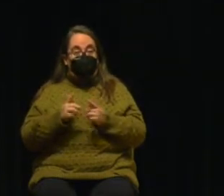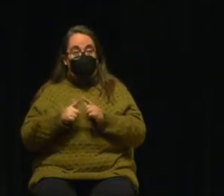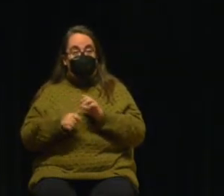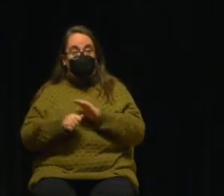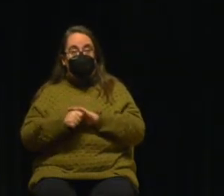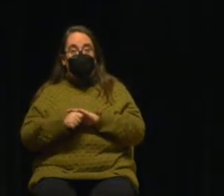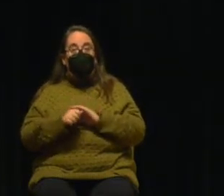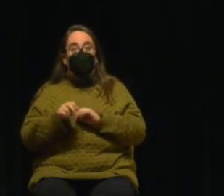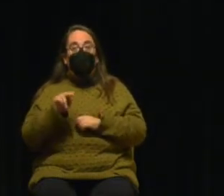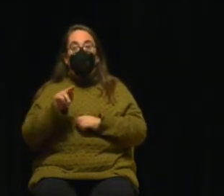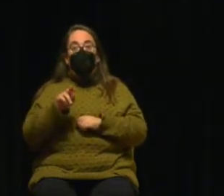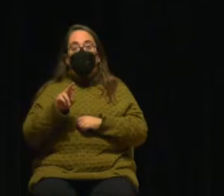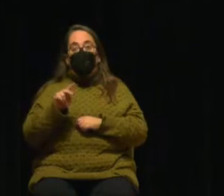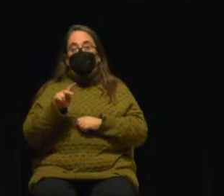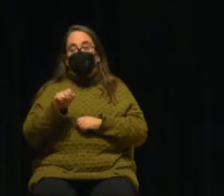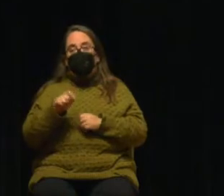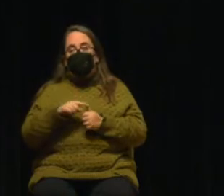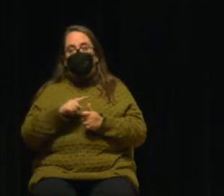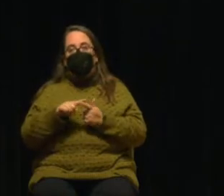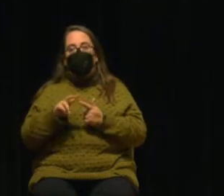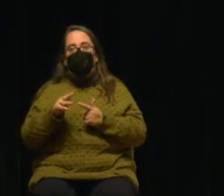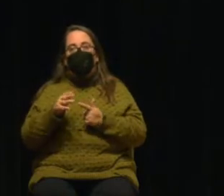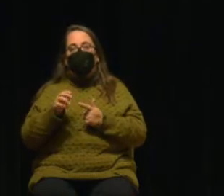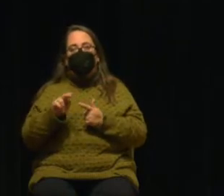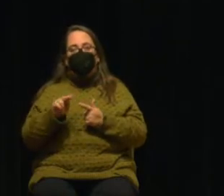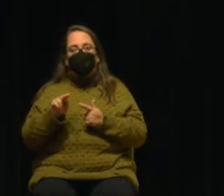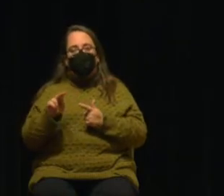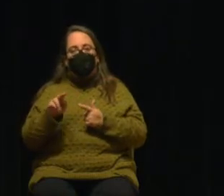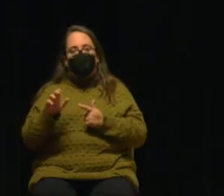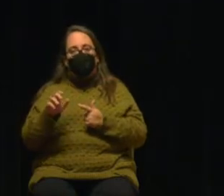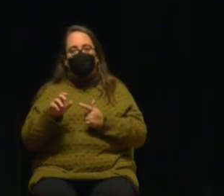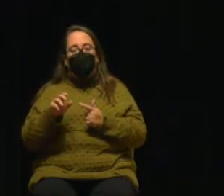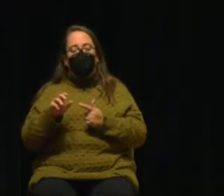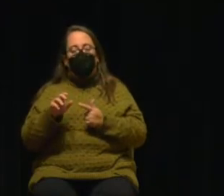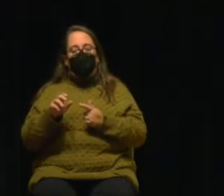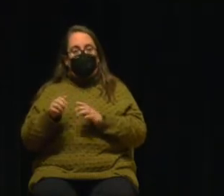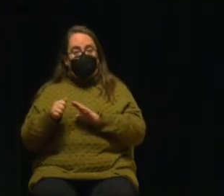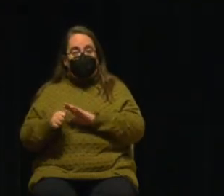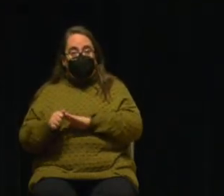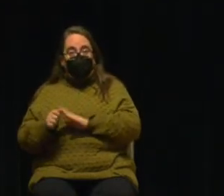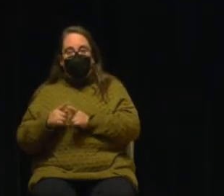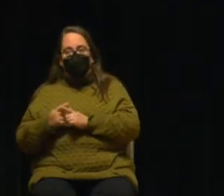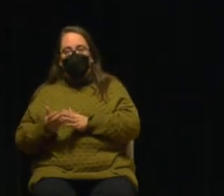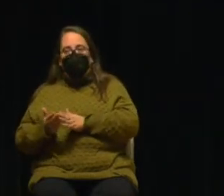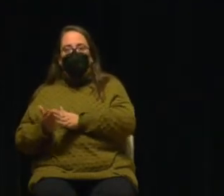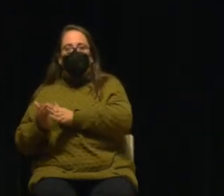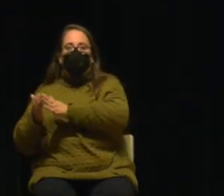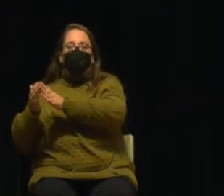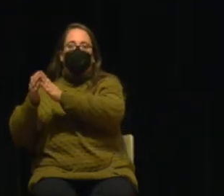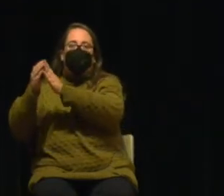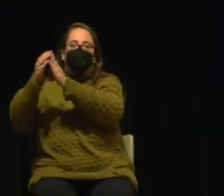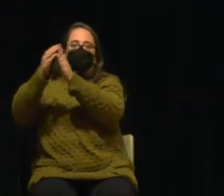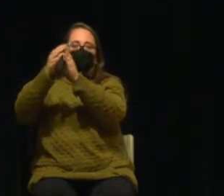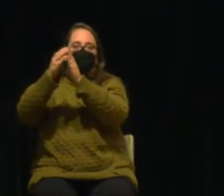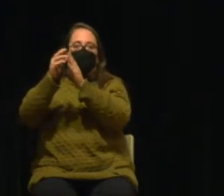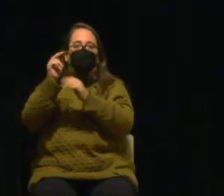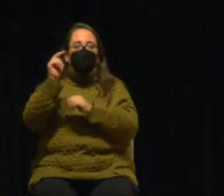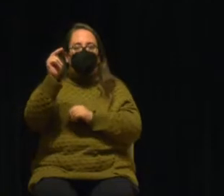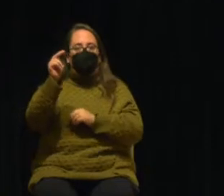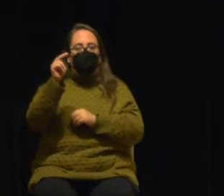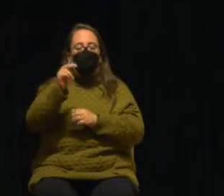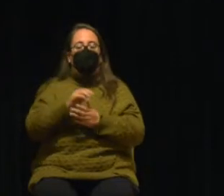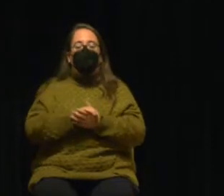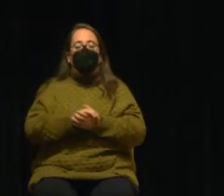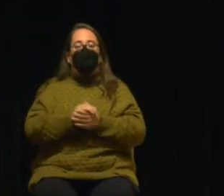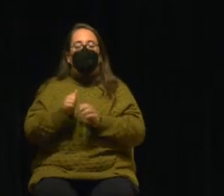like Norfolk, Virginia, Wilmington, North Carolina, and get them to the north. This practice of